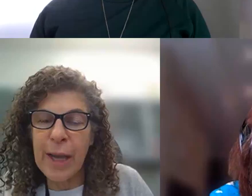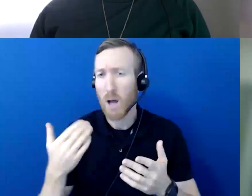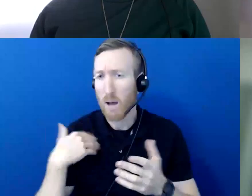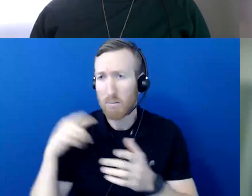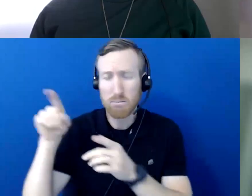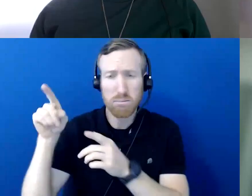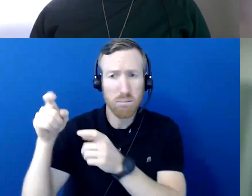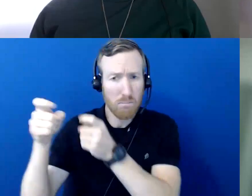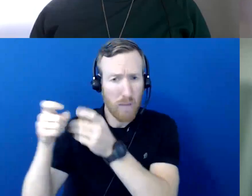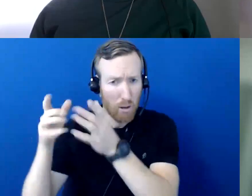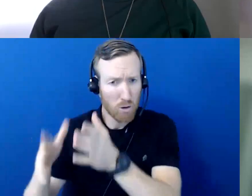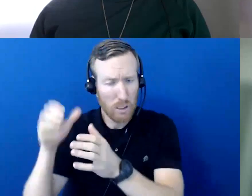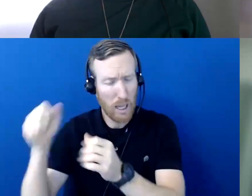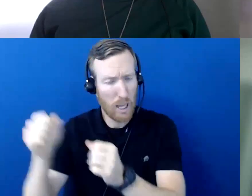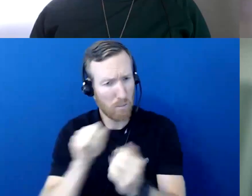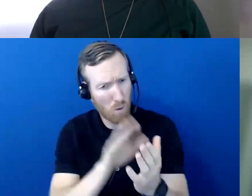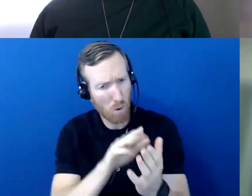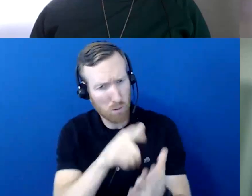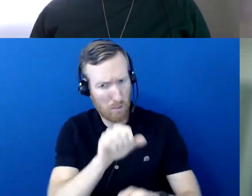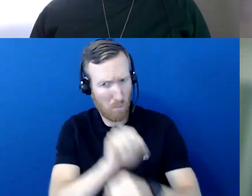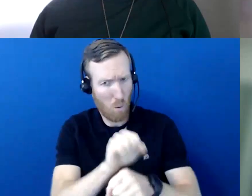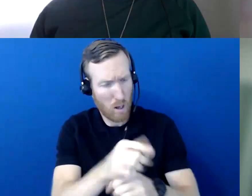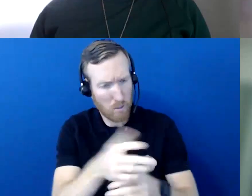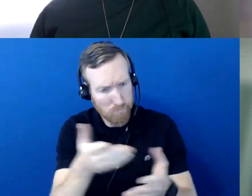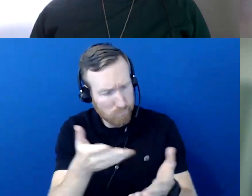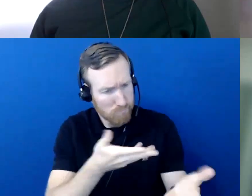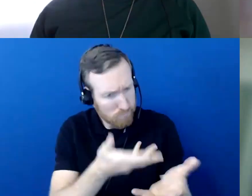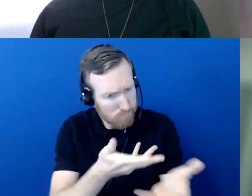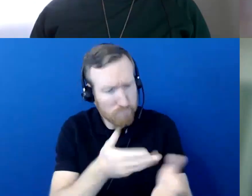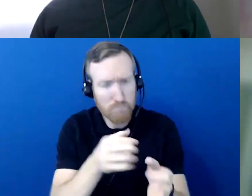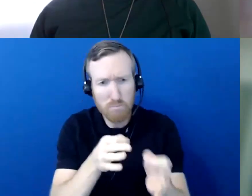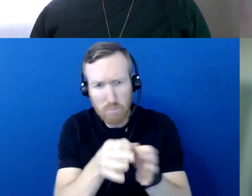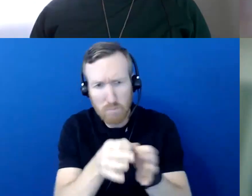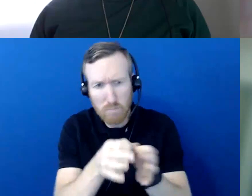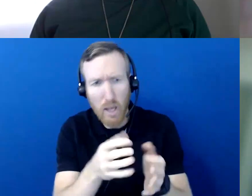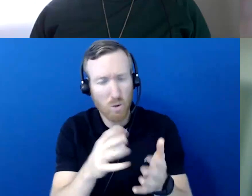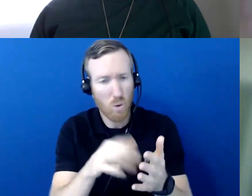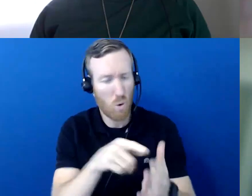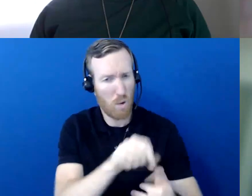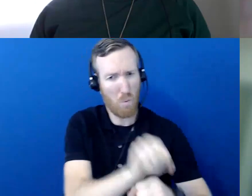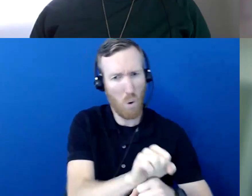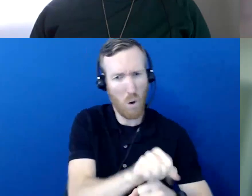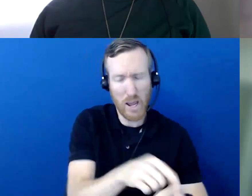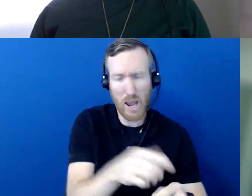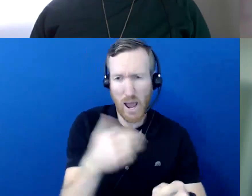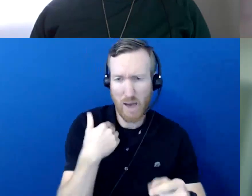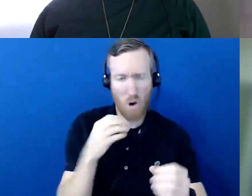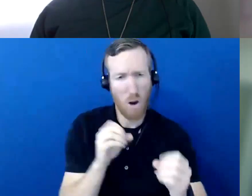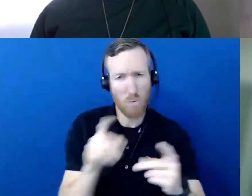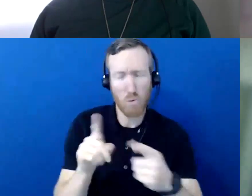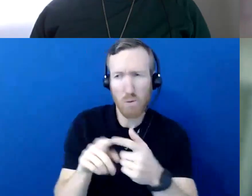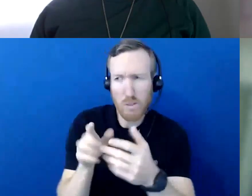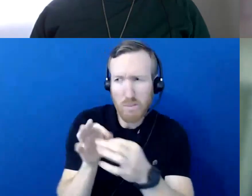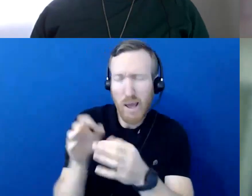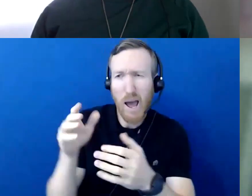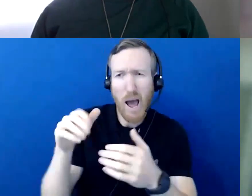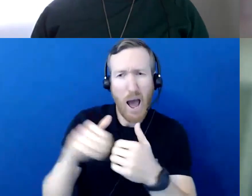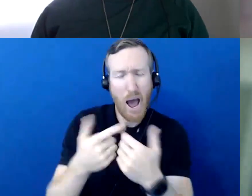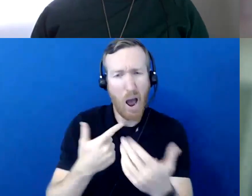manager able to approach the employee to explain, so the employee has an opportunity to explain how they work